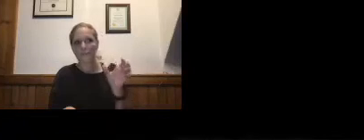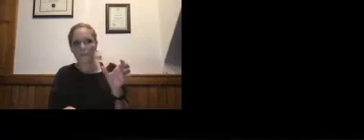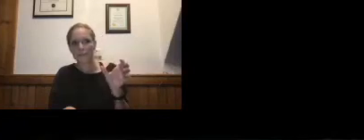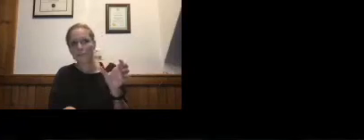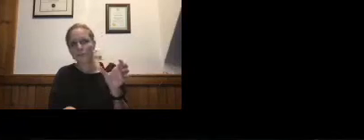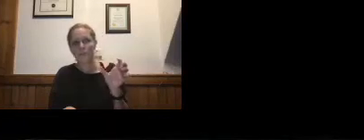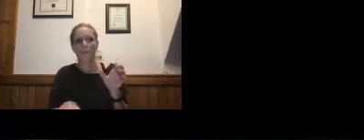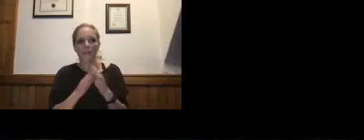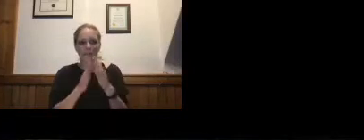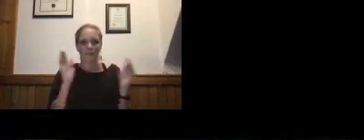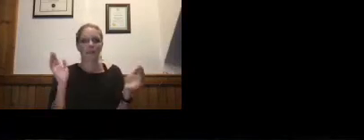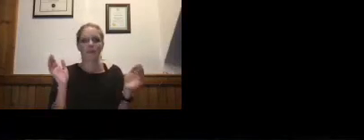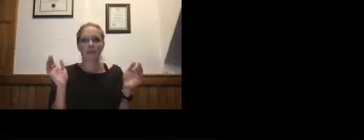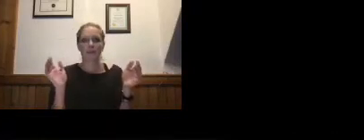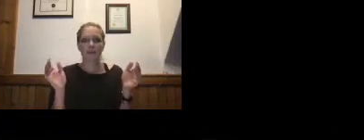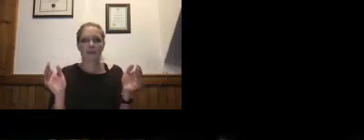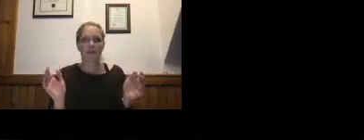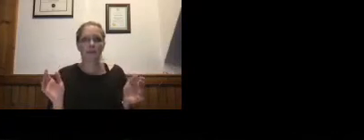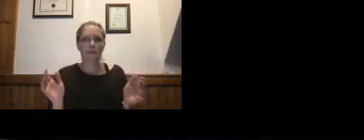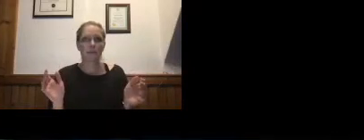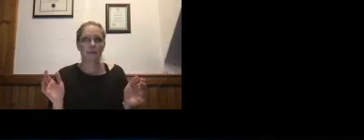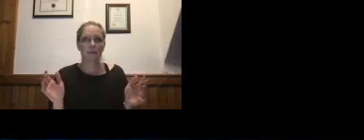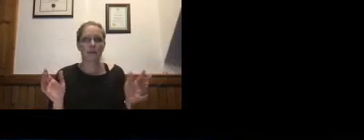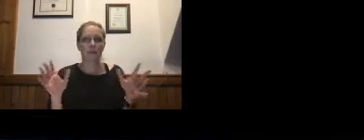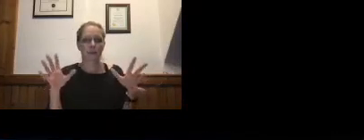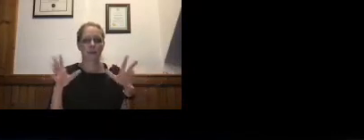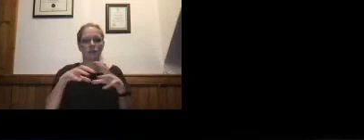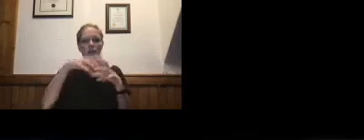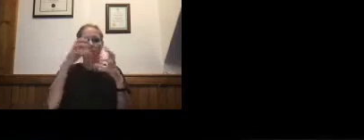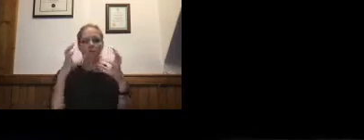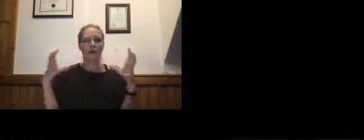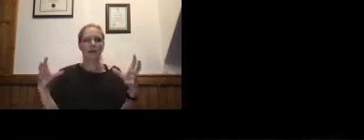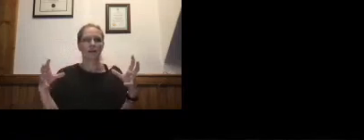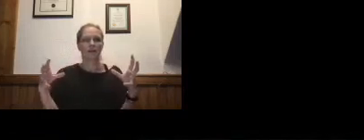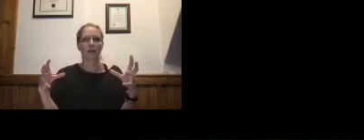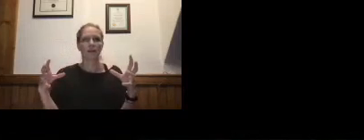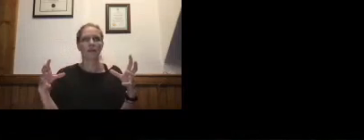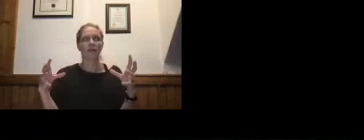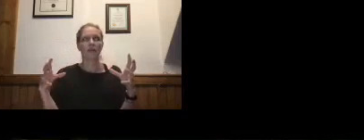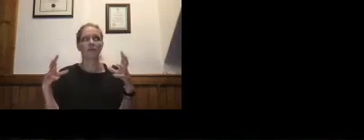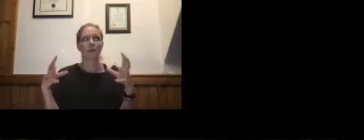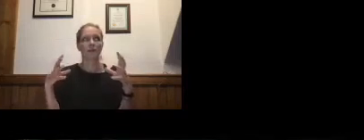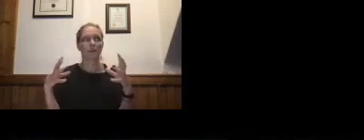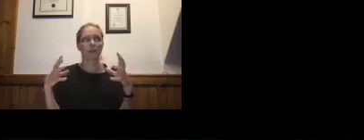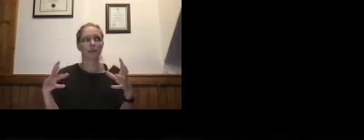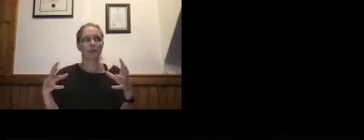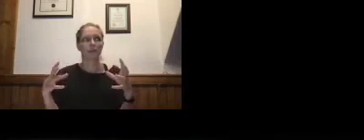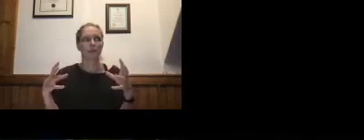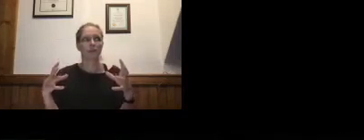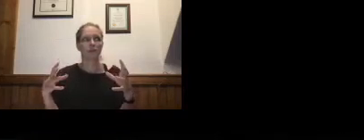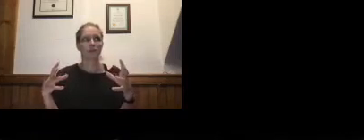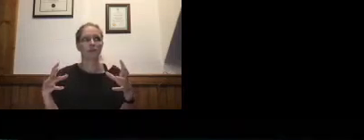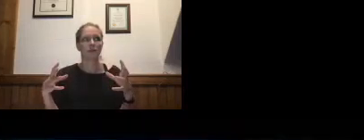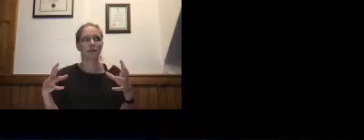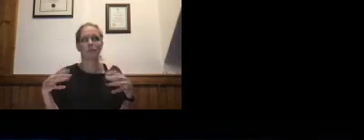or a 42 or an expanded CAG repeat. There's something about the shape of that the DNA repair